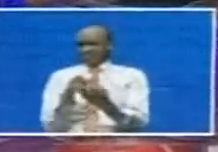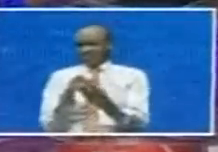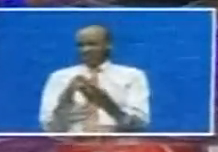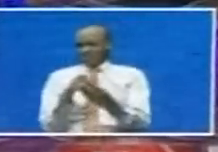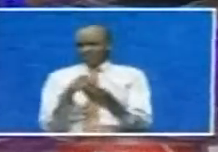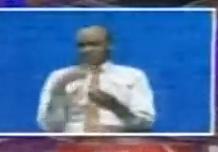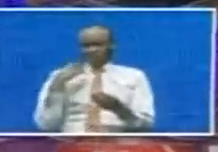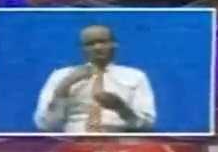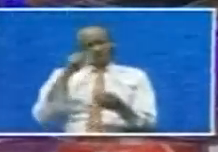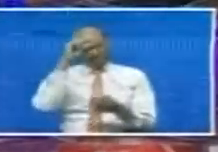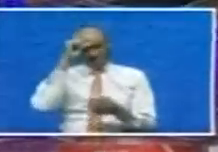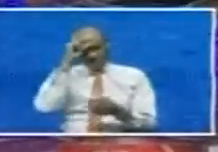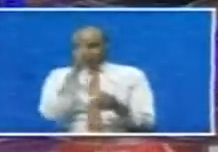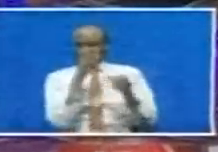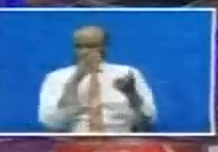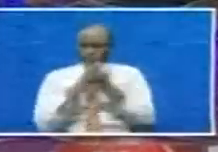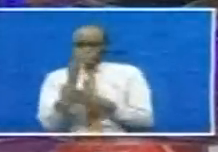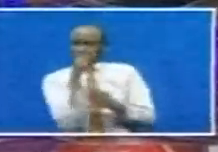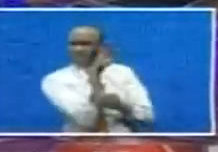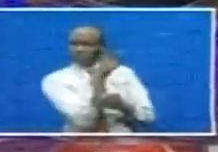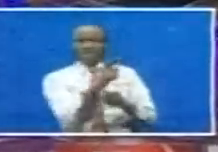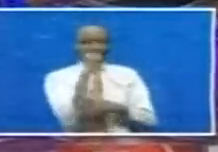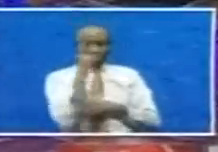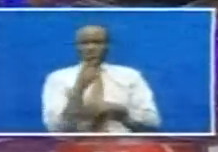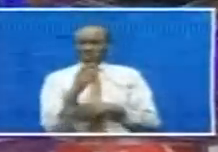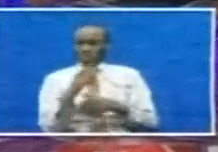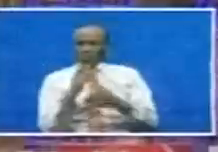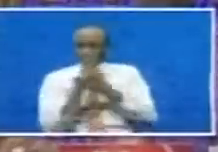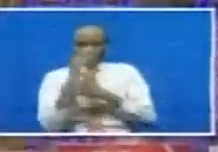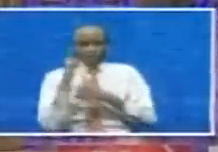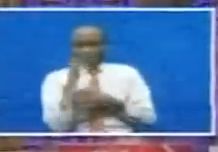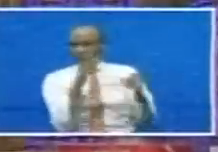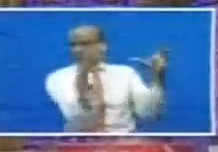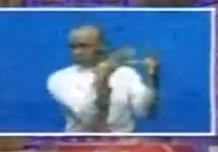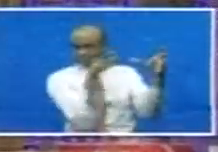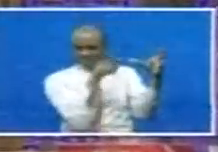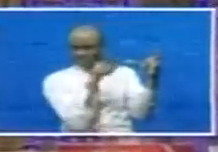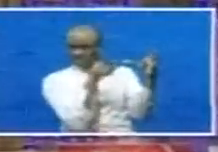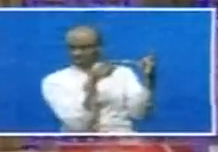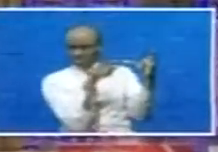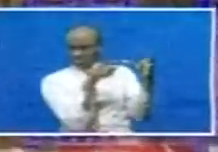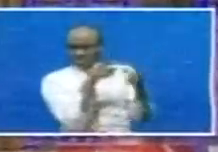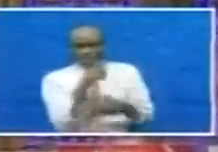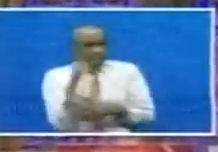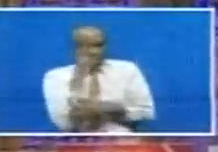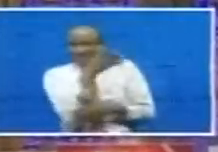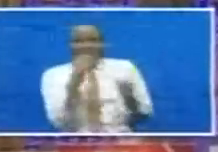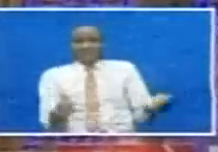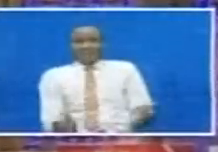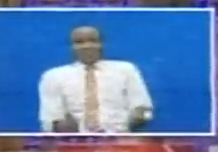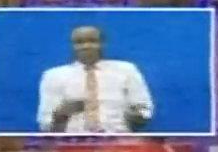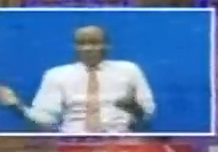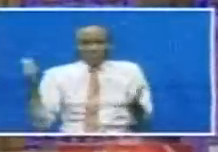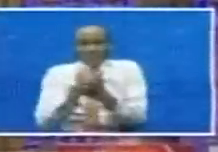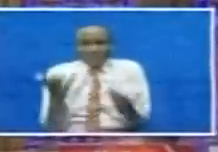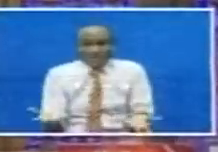proposed government owned entities law? Clearly they have not been, because the law is not yet in place.